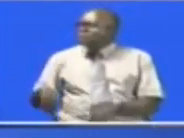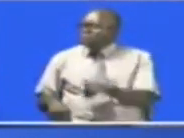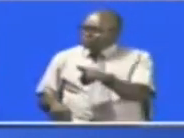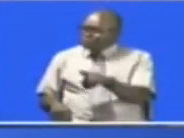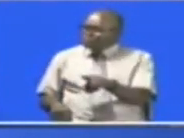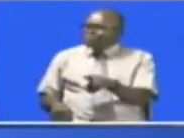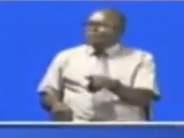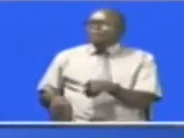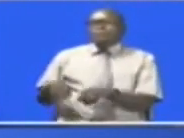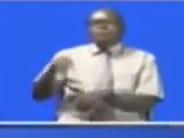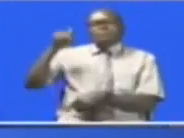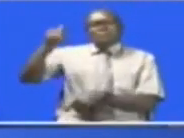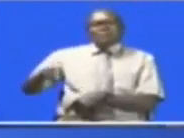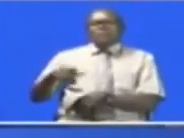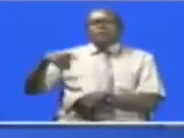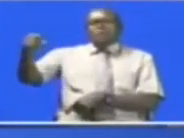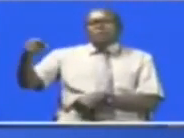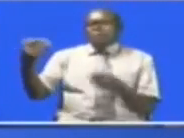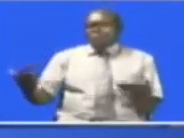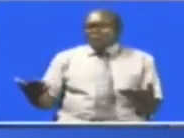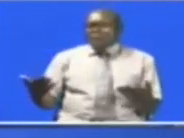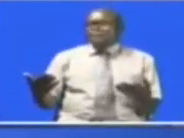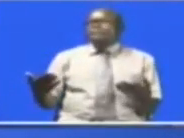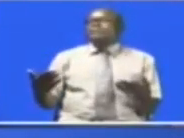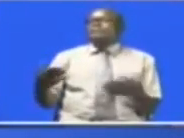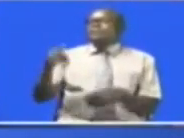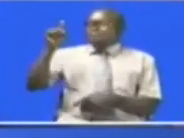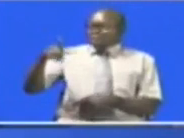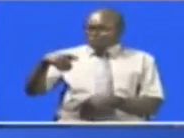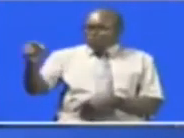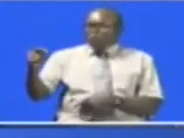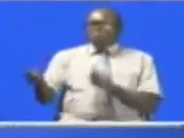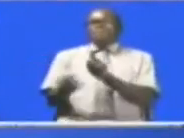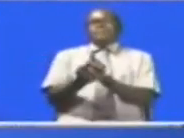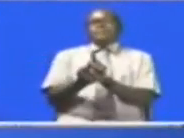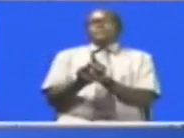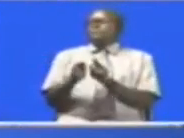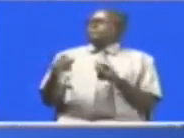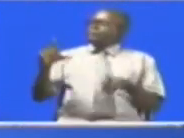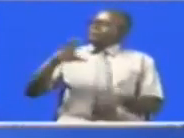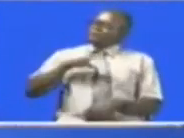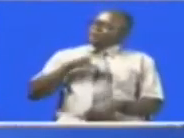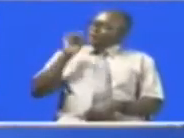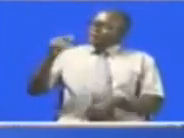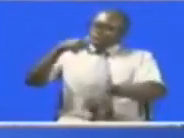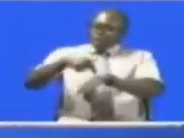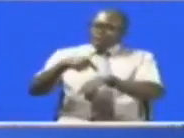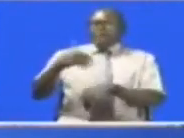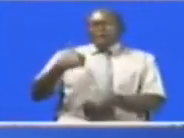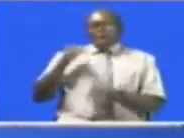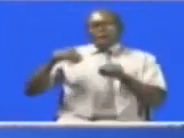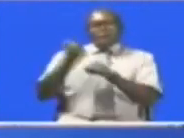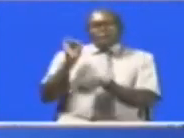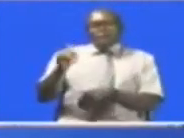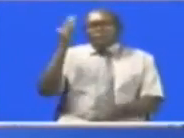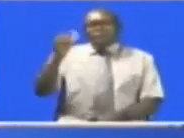said, you are not supposed to be here. Uh-huh. You need to be running with my... Yeah. And we said, fine. Yeah. If we have time,